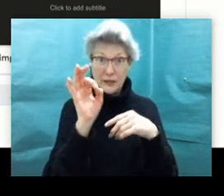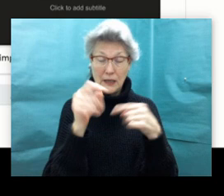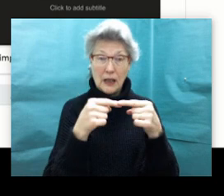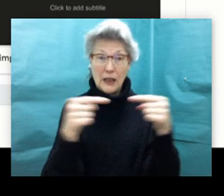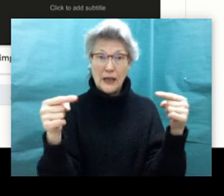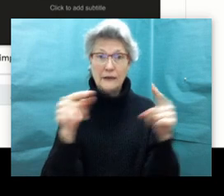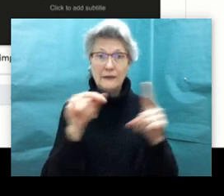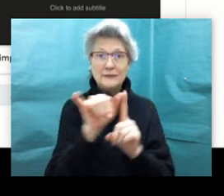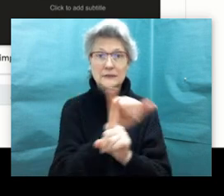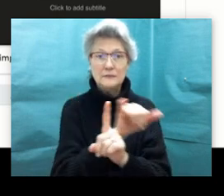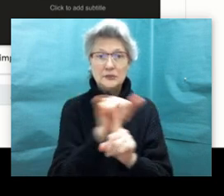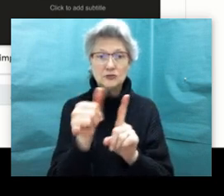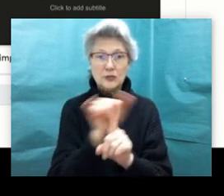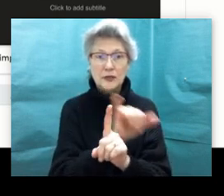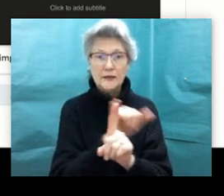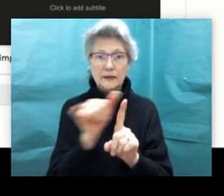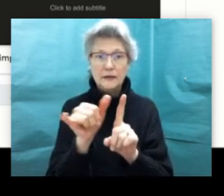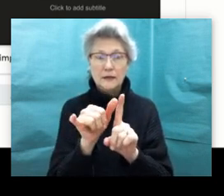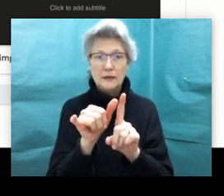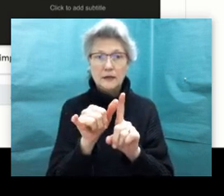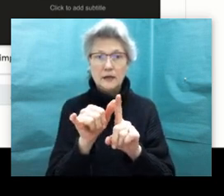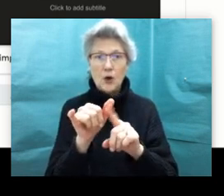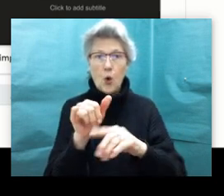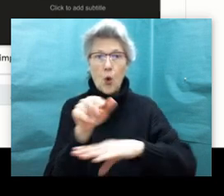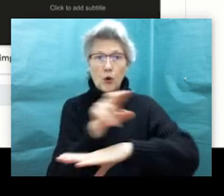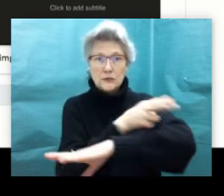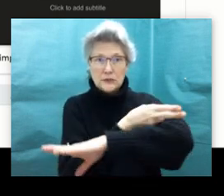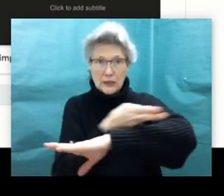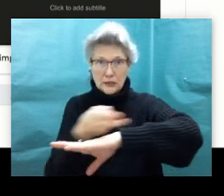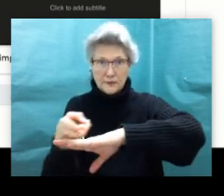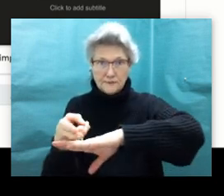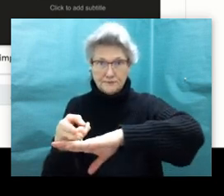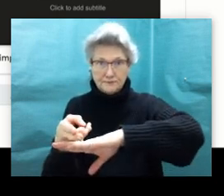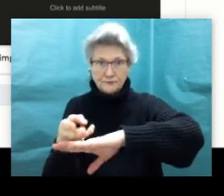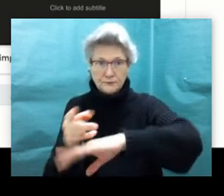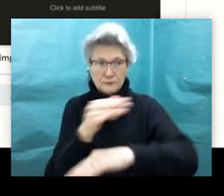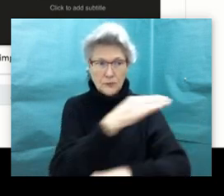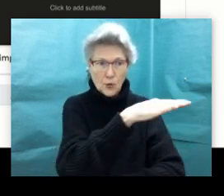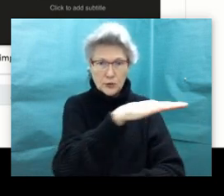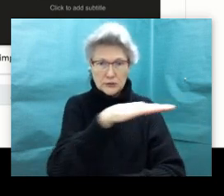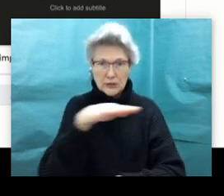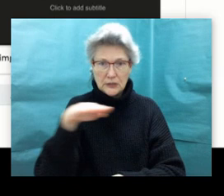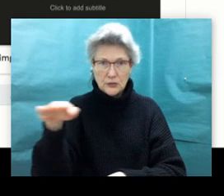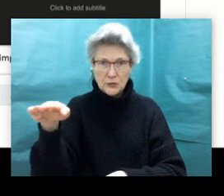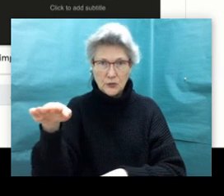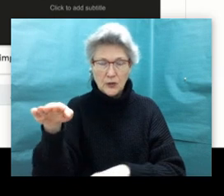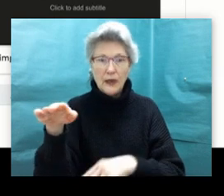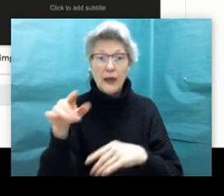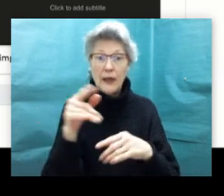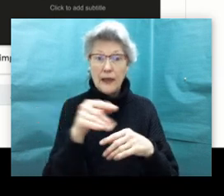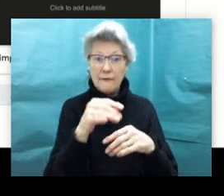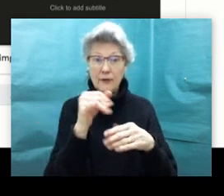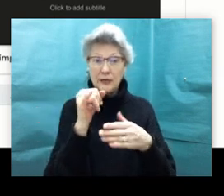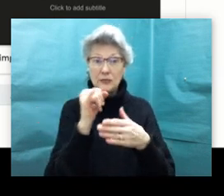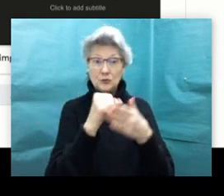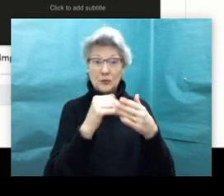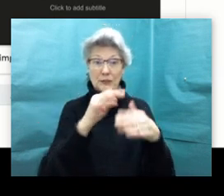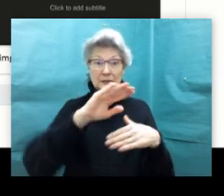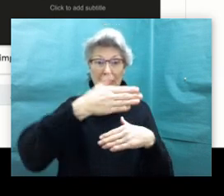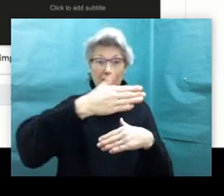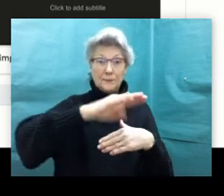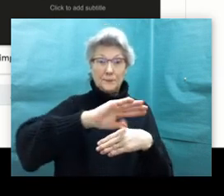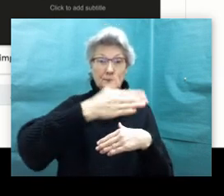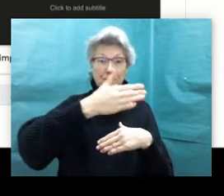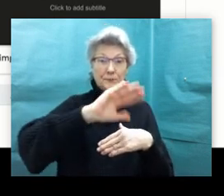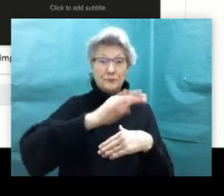of symmetry, horizontal line of symmetry. So if I drew this here, would it be the same on both sides? It looks like